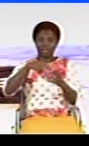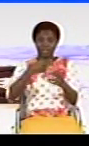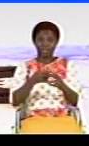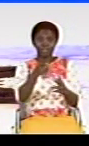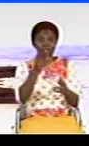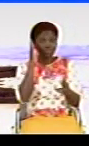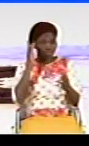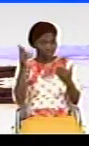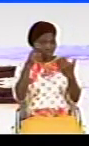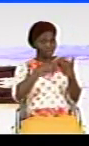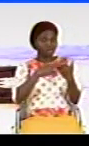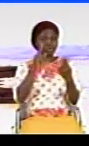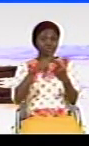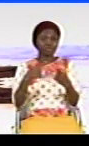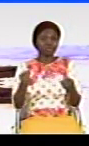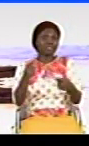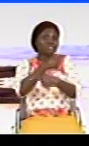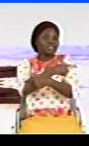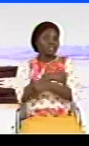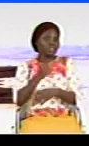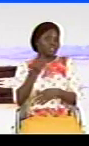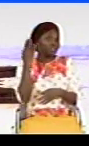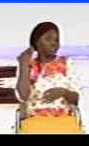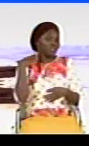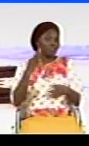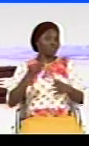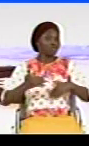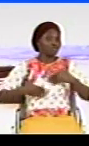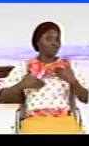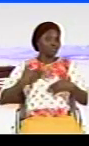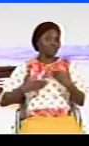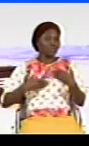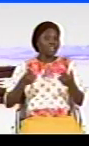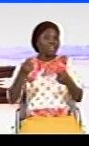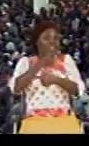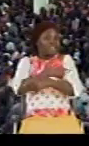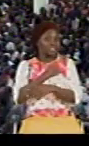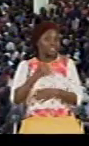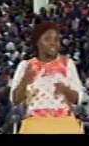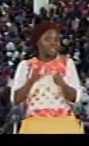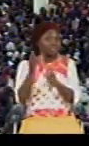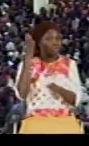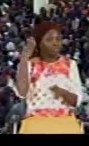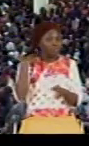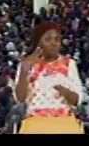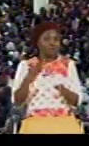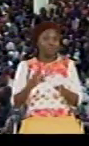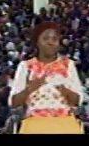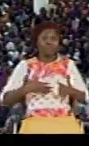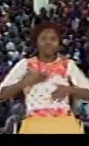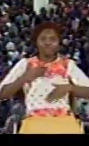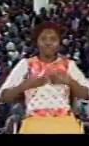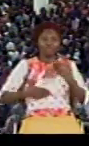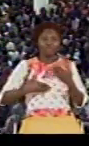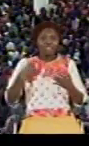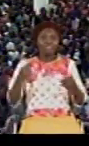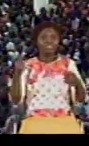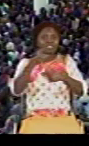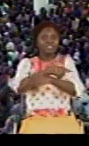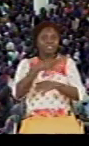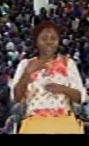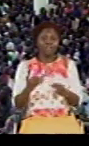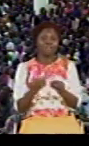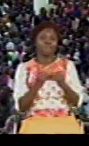joy, the days of happiness, the days of excitement, the days of abundant